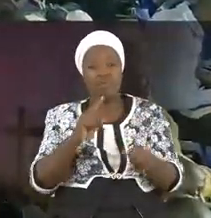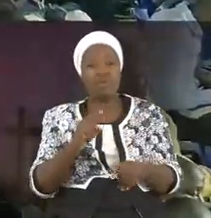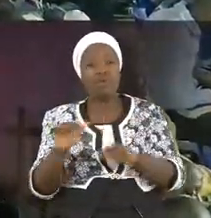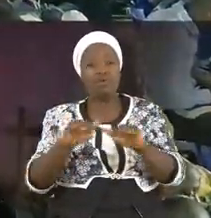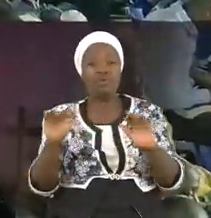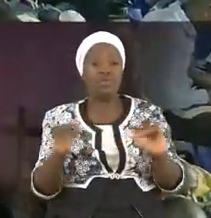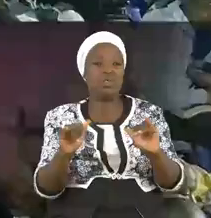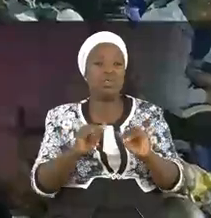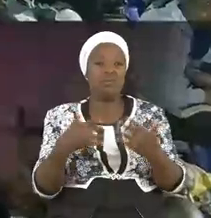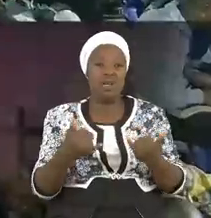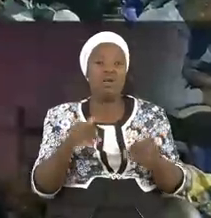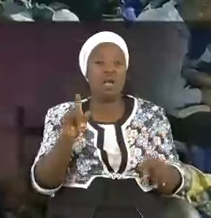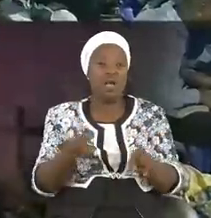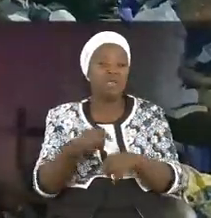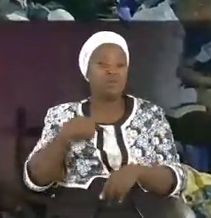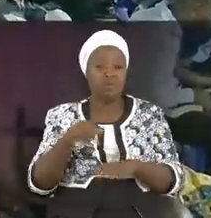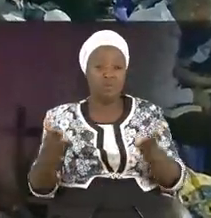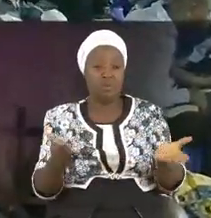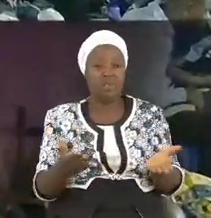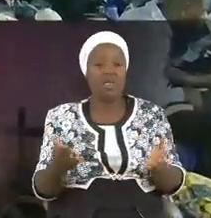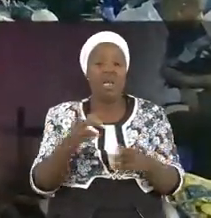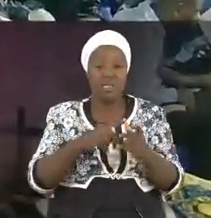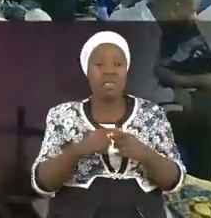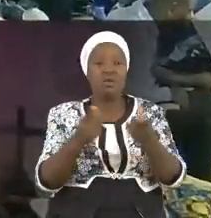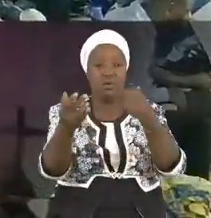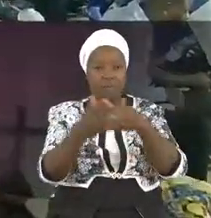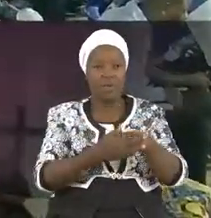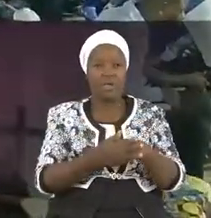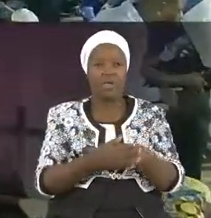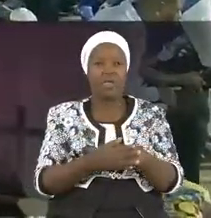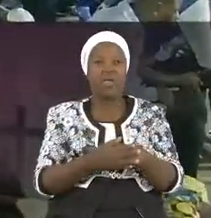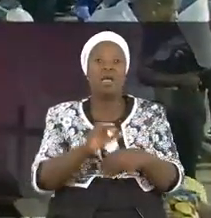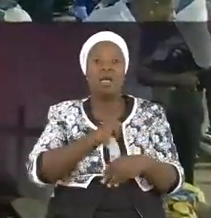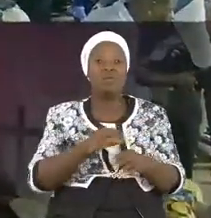we're doing here, and then I'll be coming back. There is total